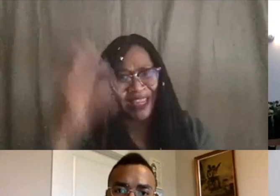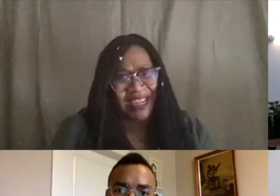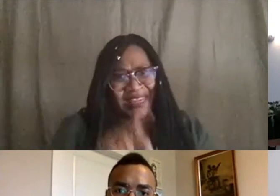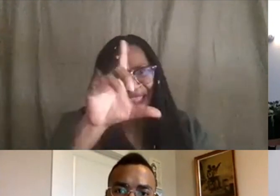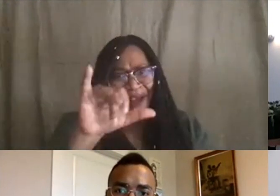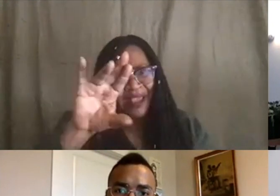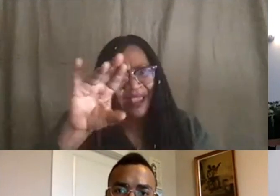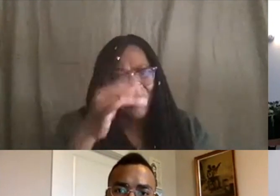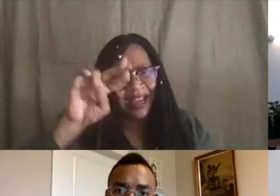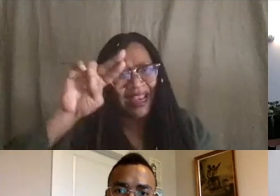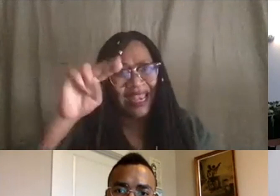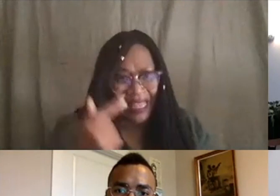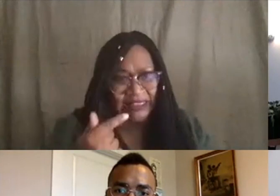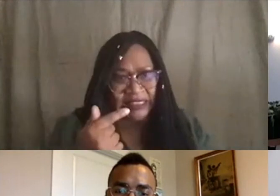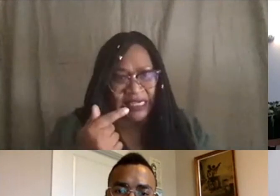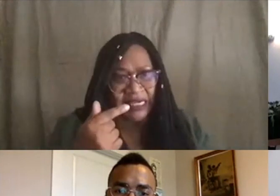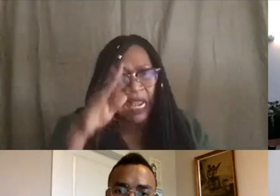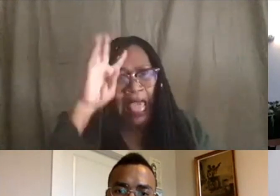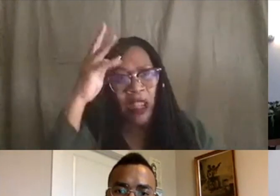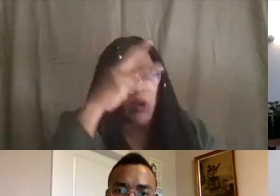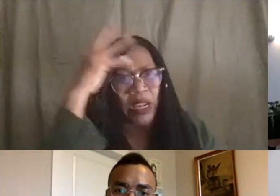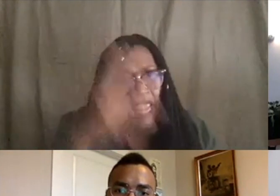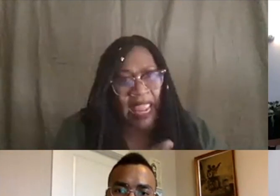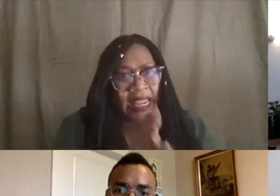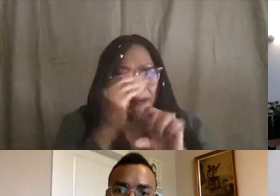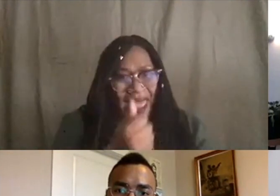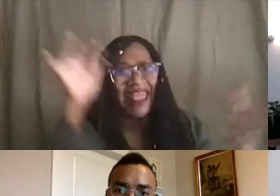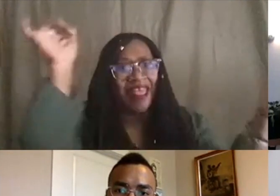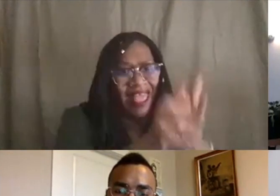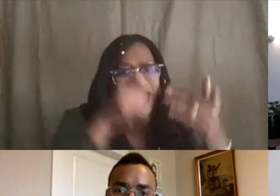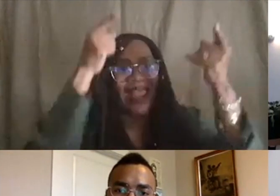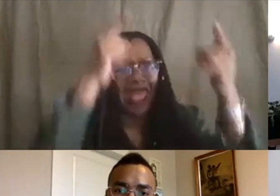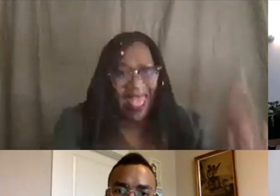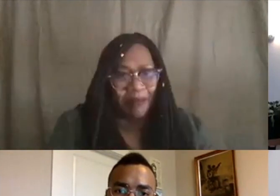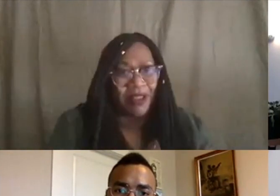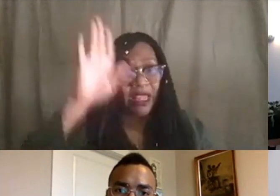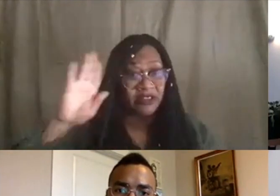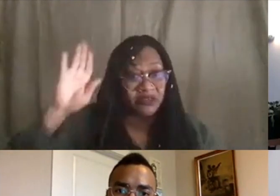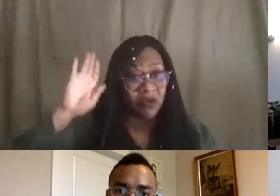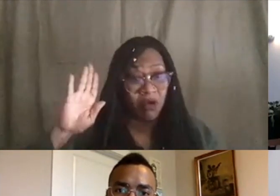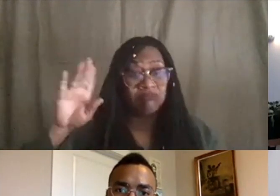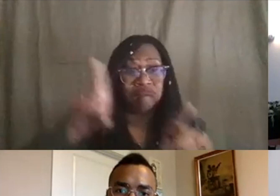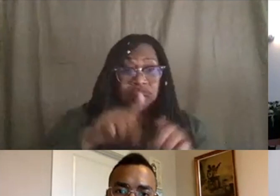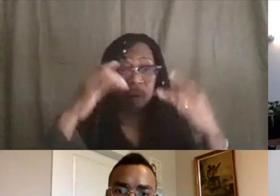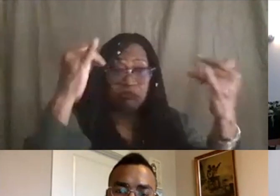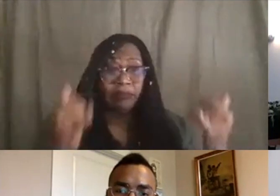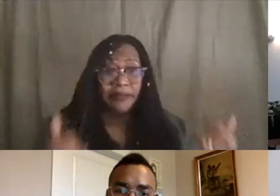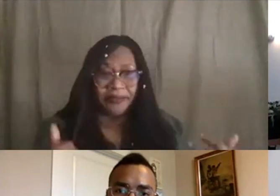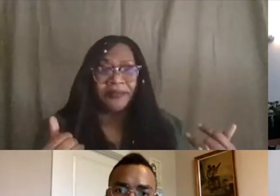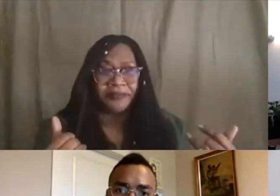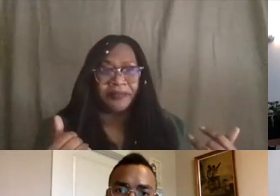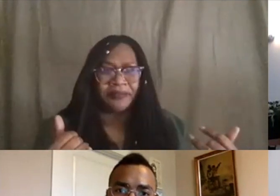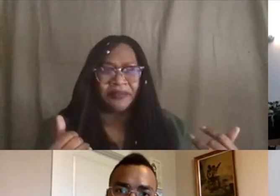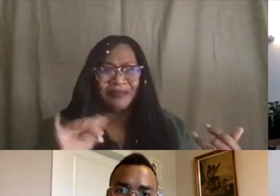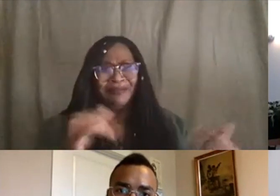roles in producing that violence, both historical and present. Which is why